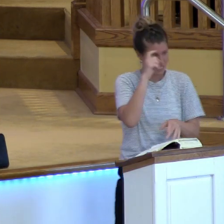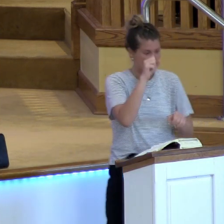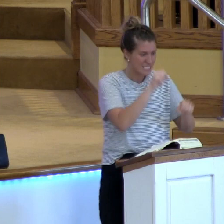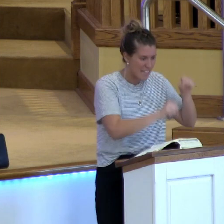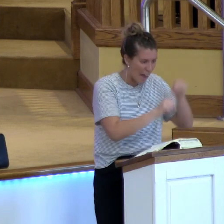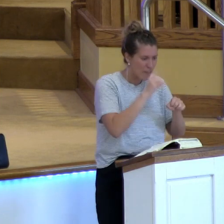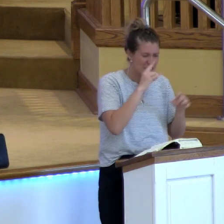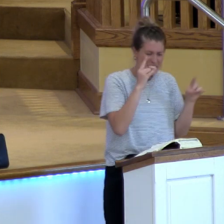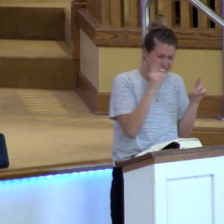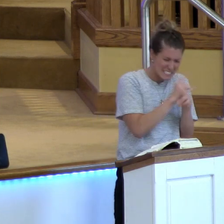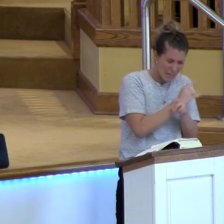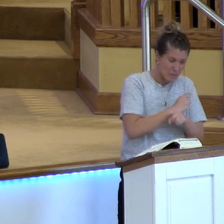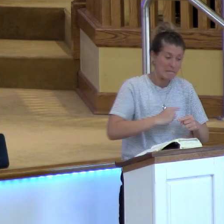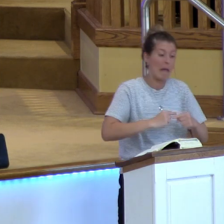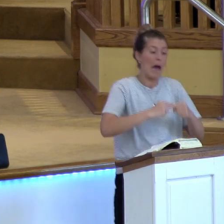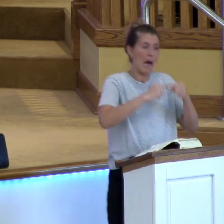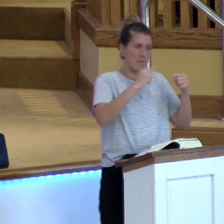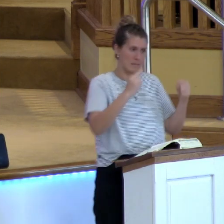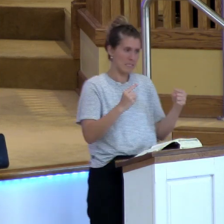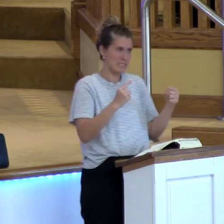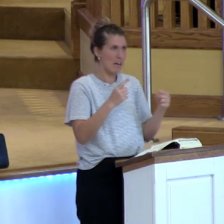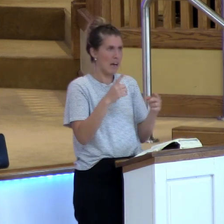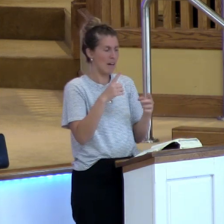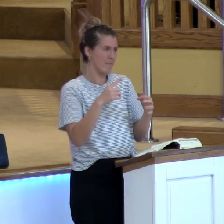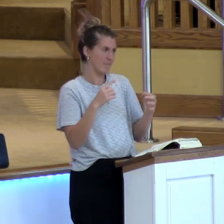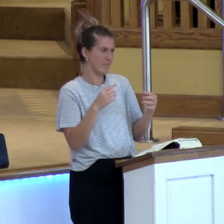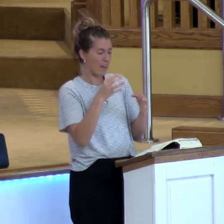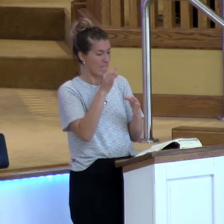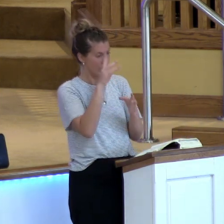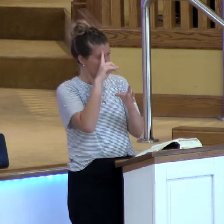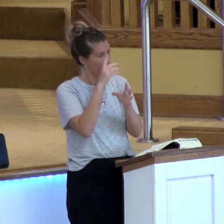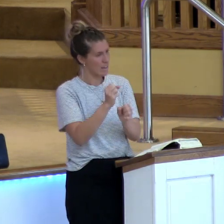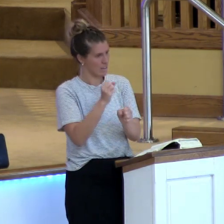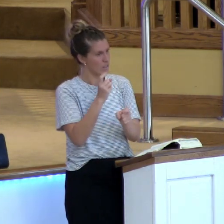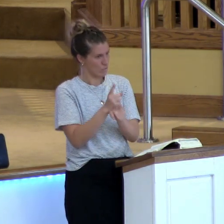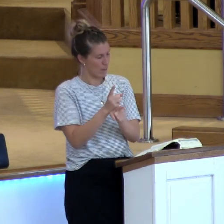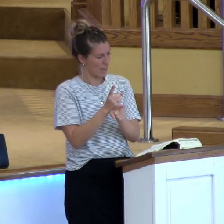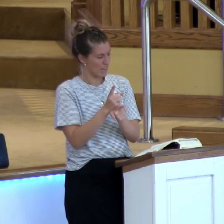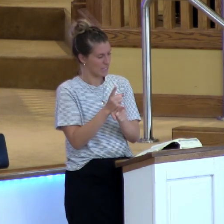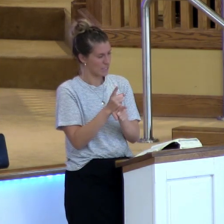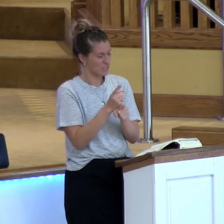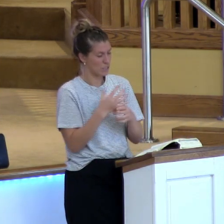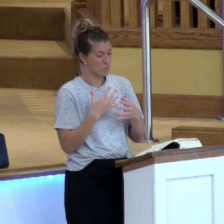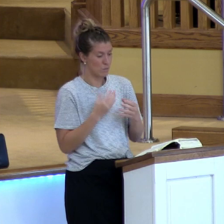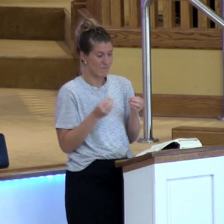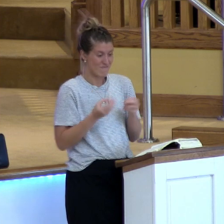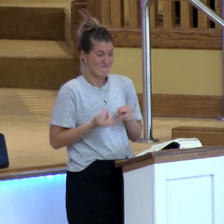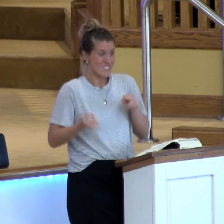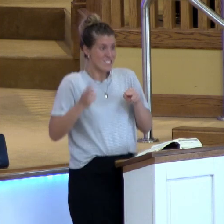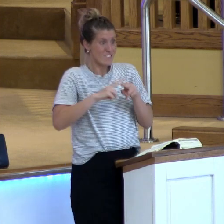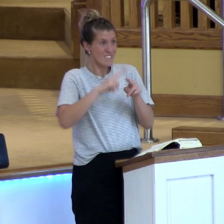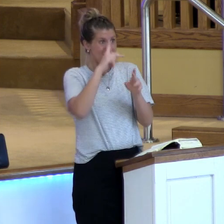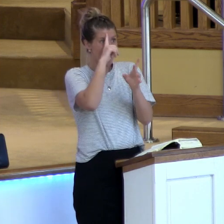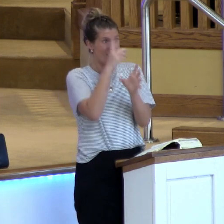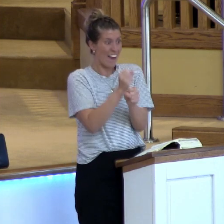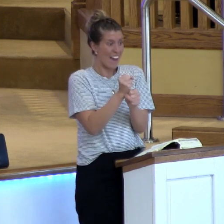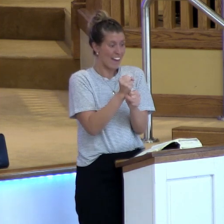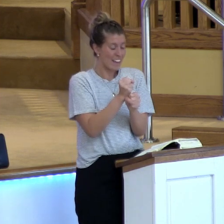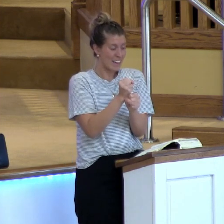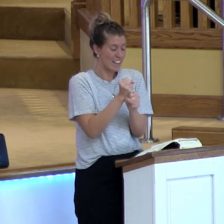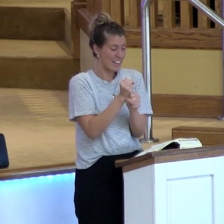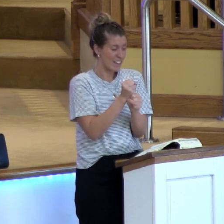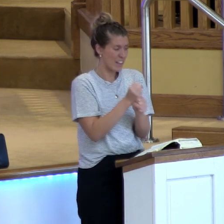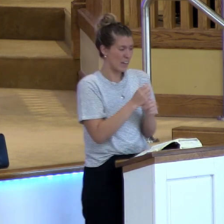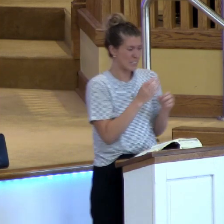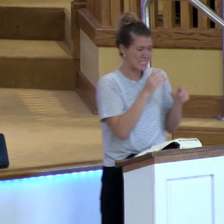and deception are the antithesis, the enemy, the opposition of faith. The stronger your faith is, the less